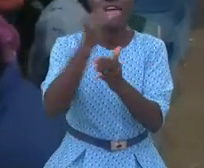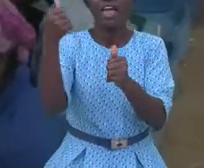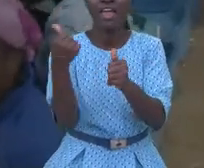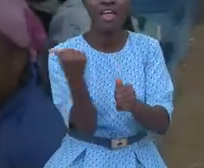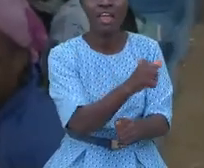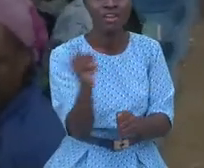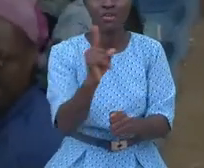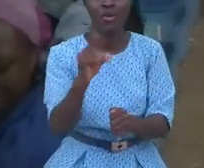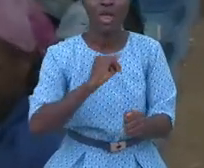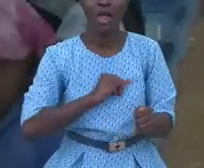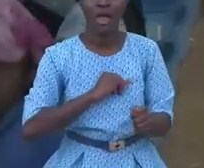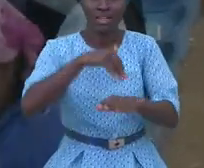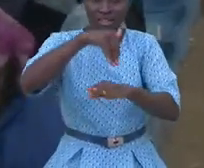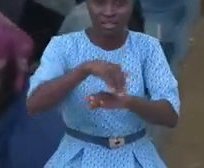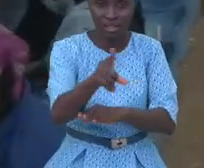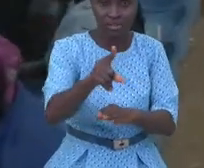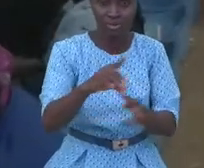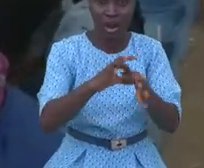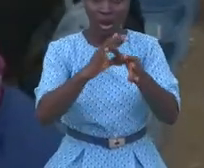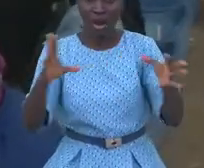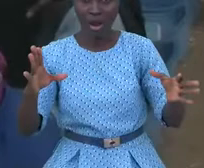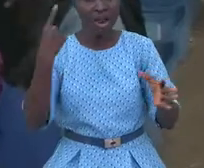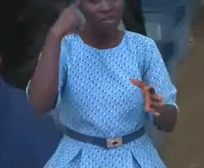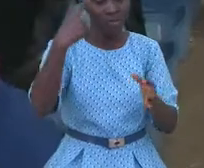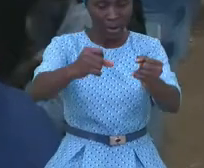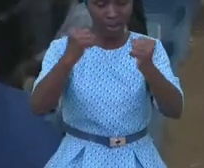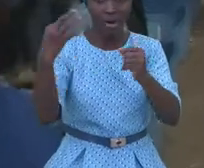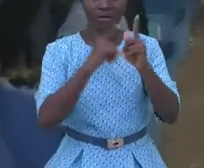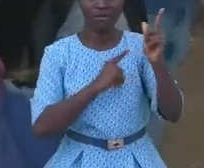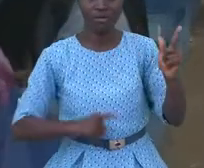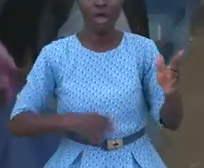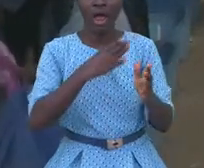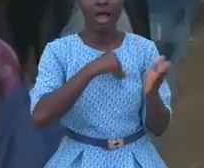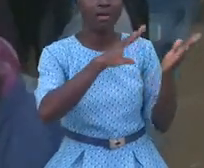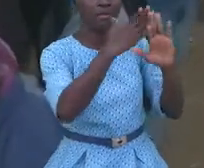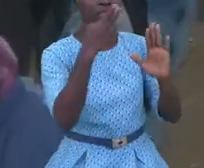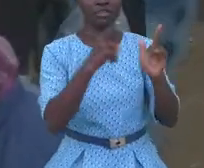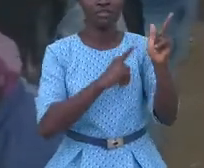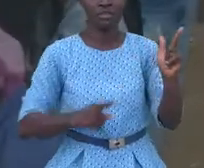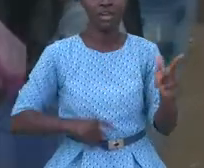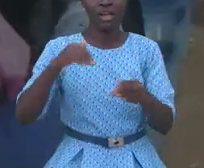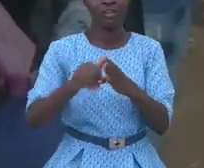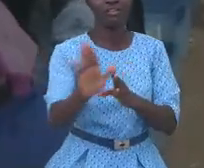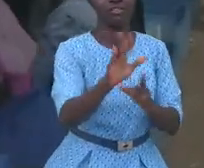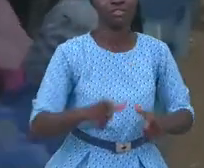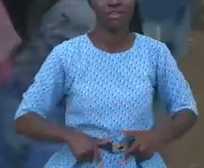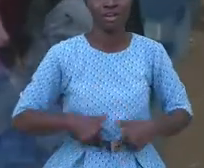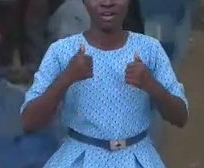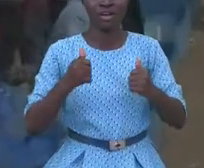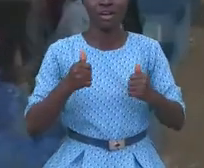I release you with the power of the Lord and the presence of the Lord in your life. Be